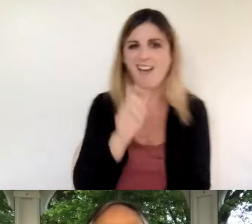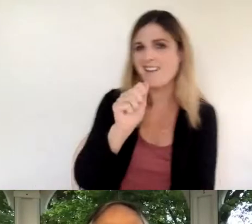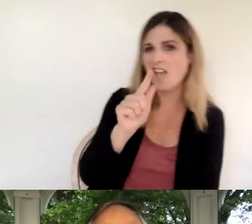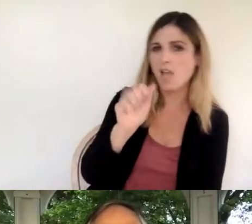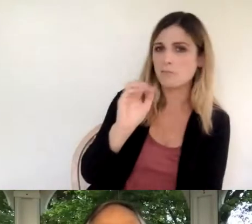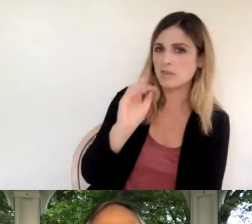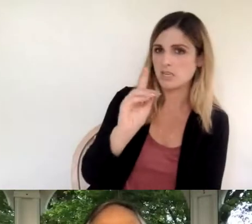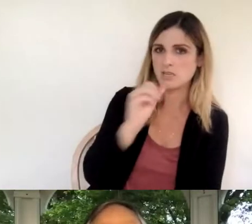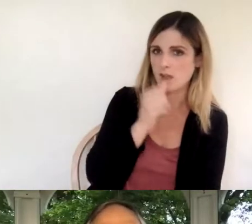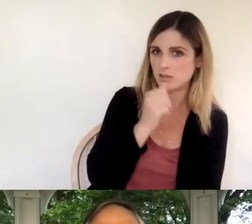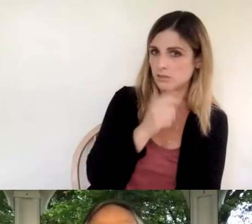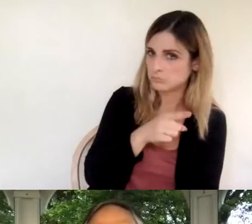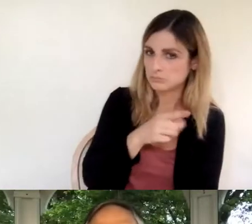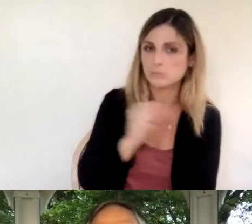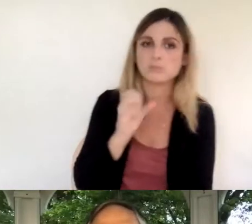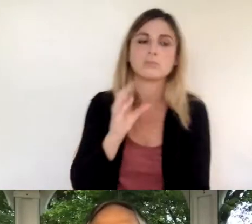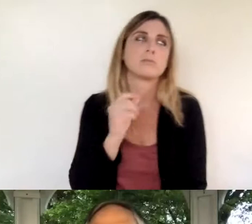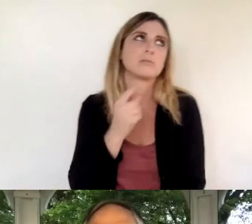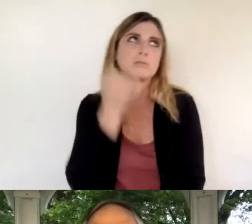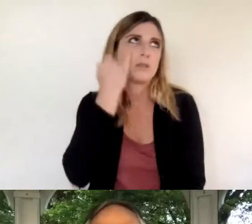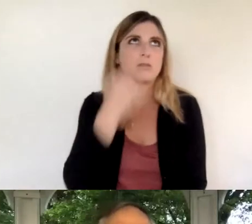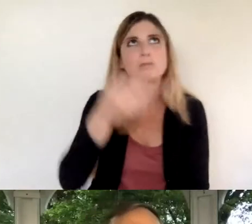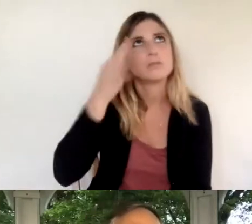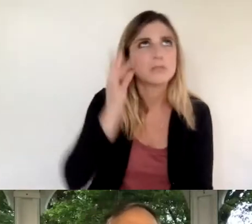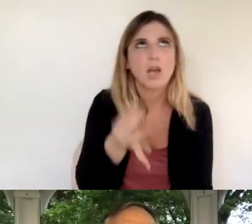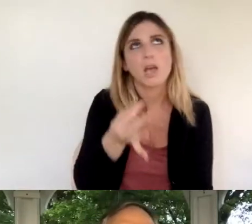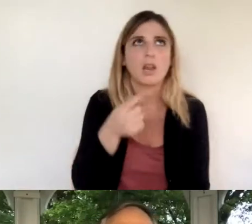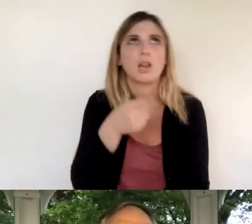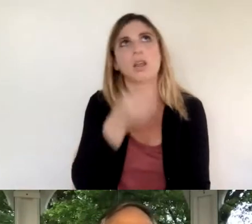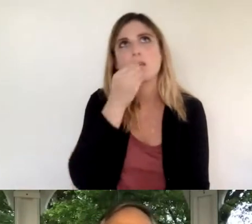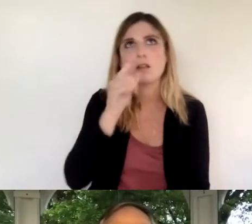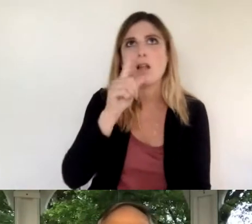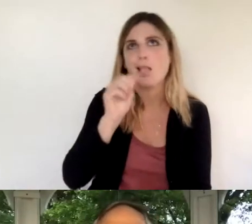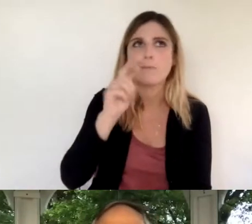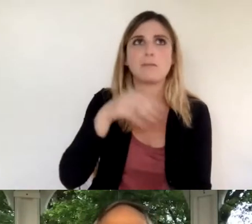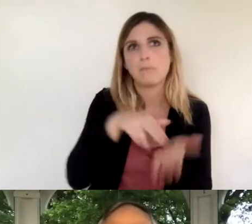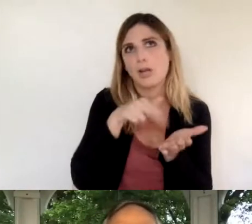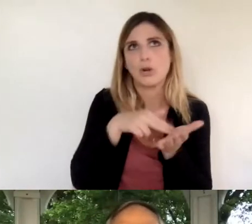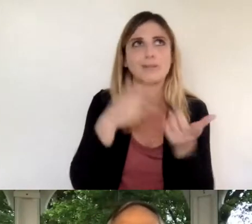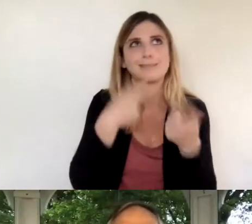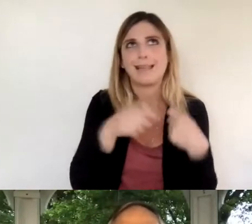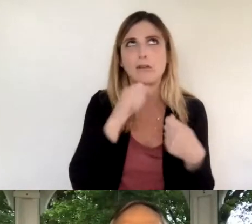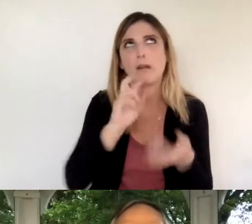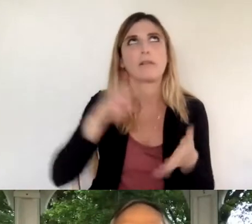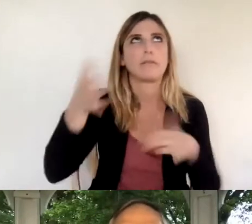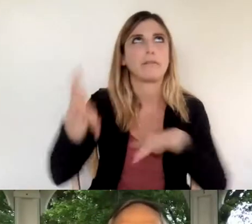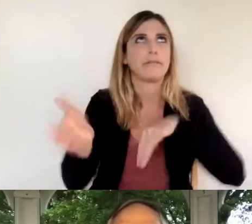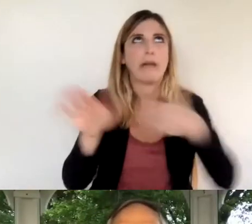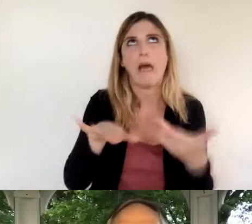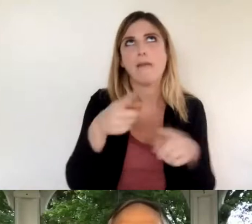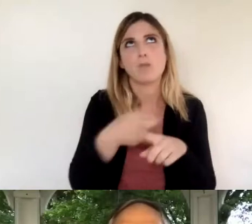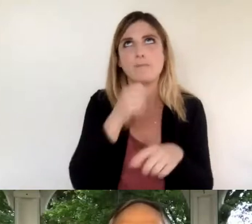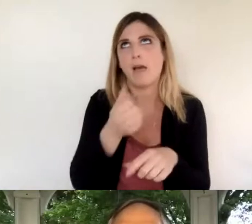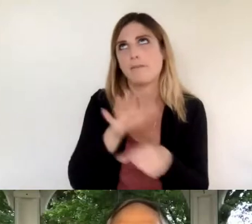protein deficiency. There's lots of wiggle room, lots of flexibility here. Mm-hmm. So Jenny,